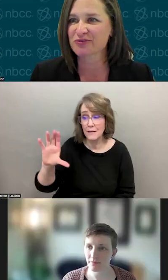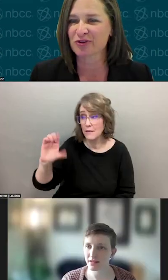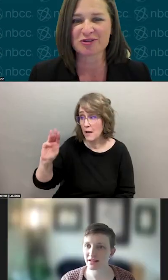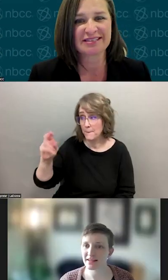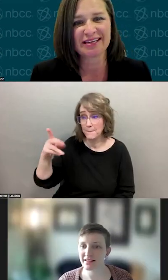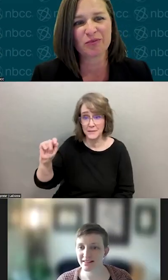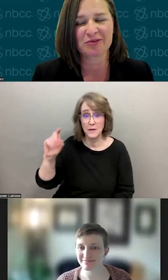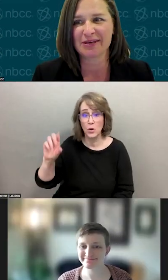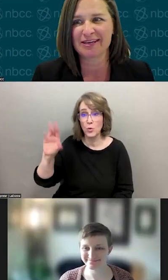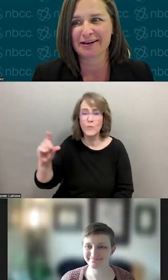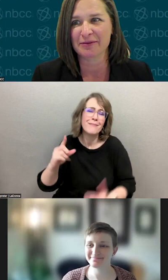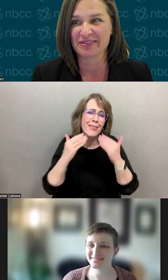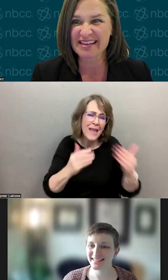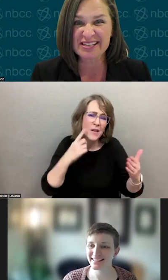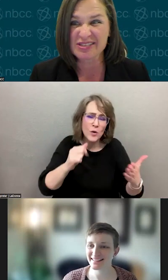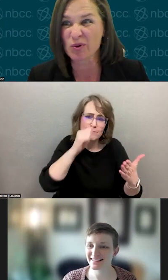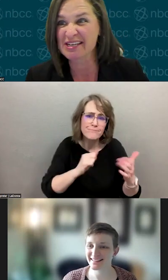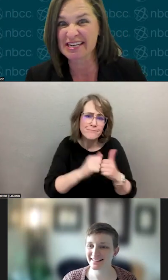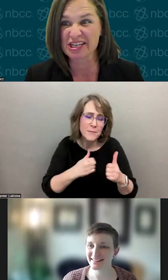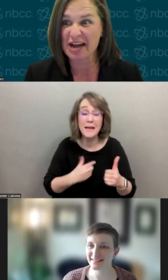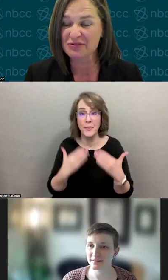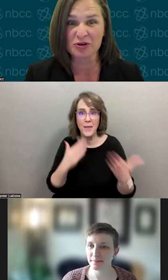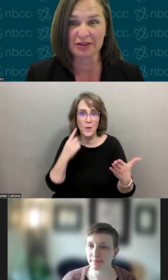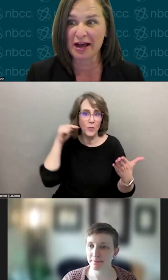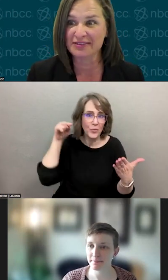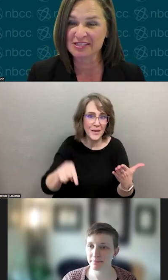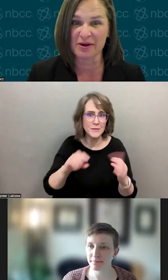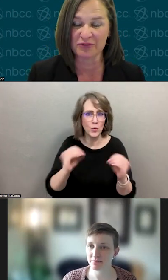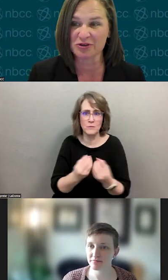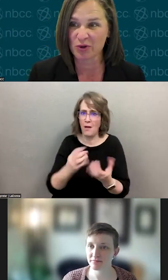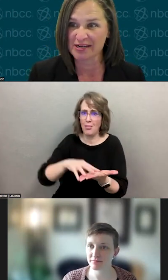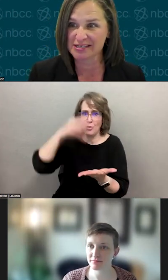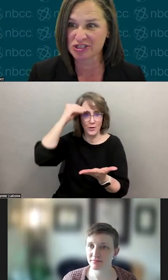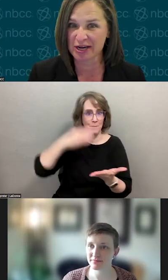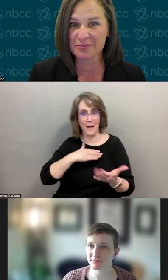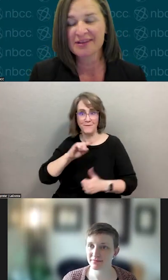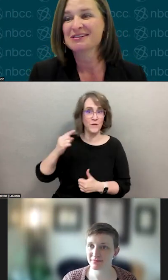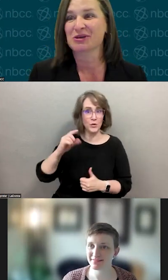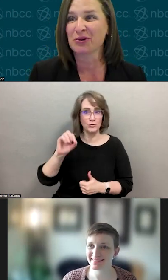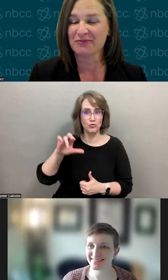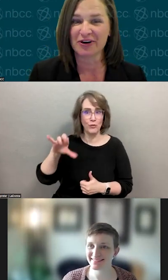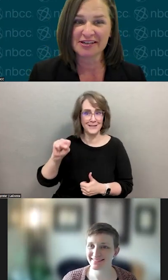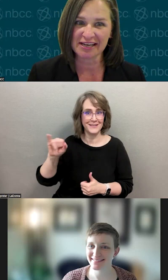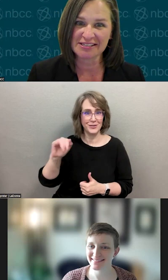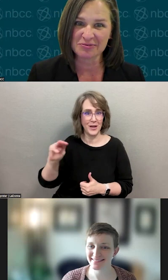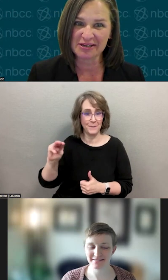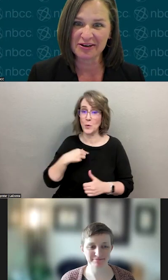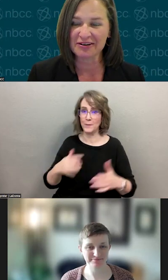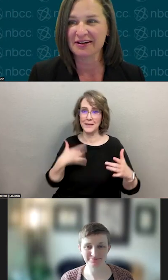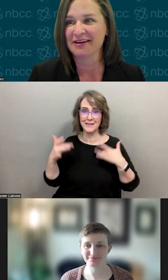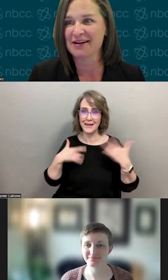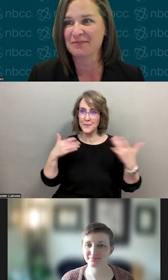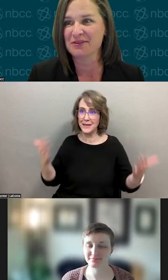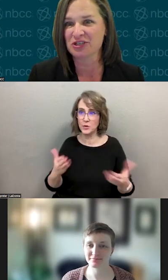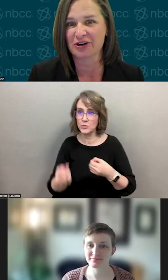much for sticking with me. And thanks to this organization, I've learned a lot. This is my first Crisis Jam. So I'm very excited to be